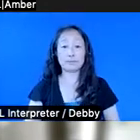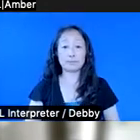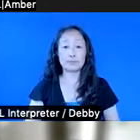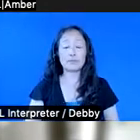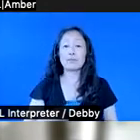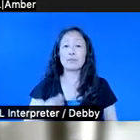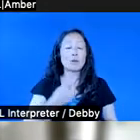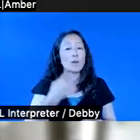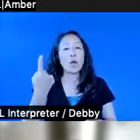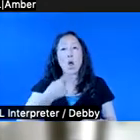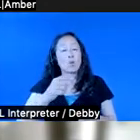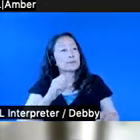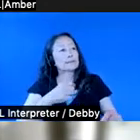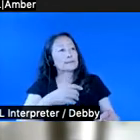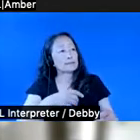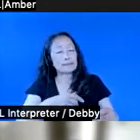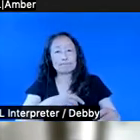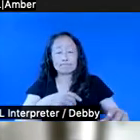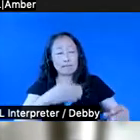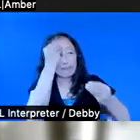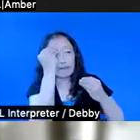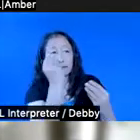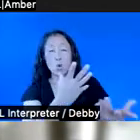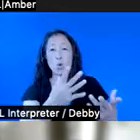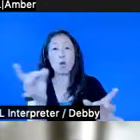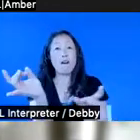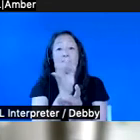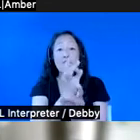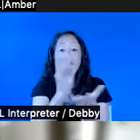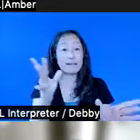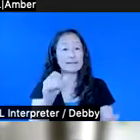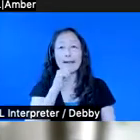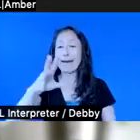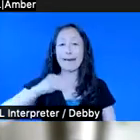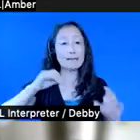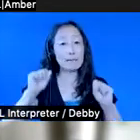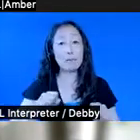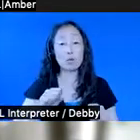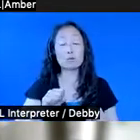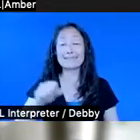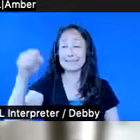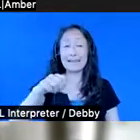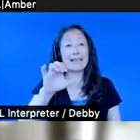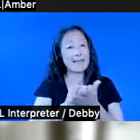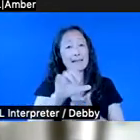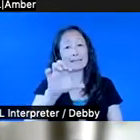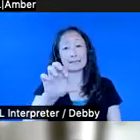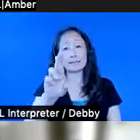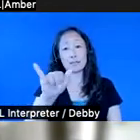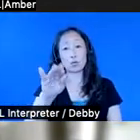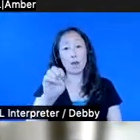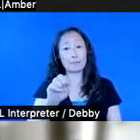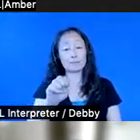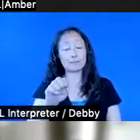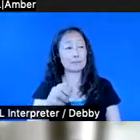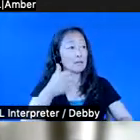is unacceptable, that it is a crime, that they are never at fault. I think